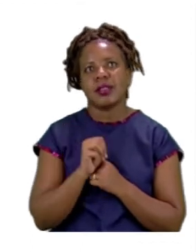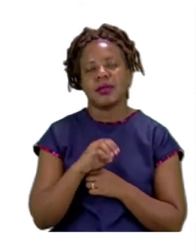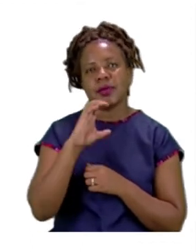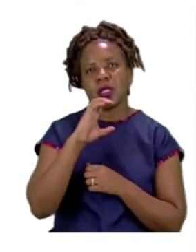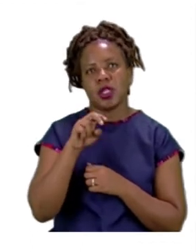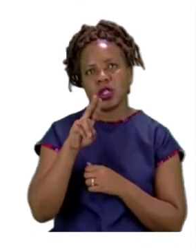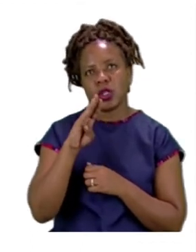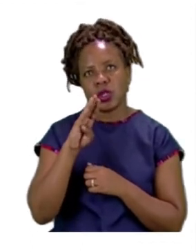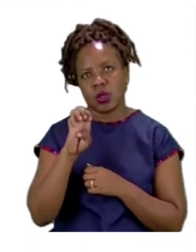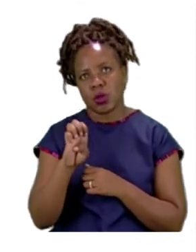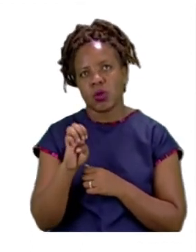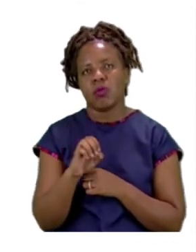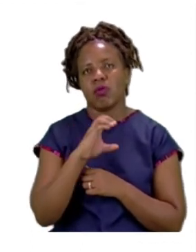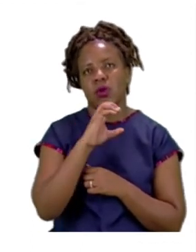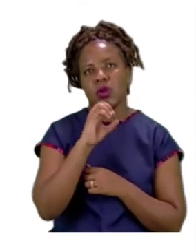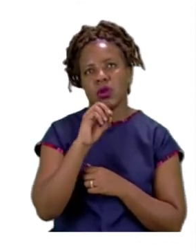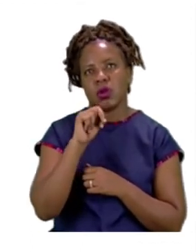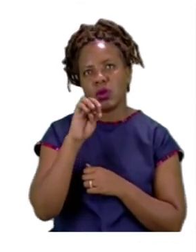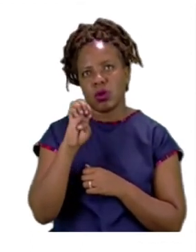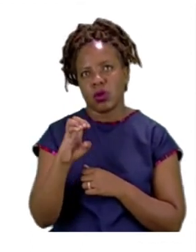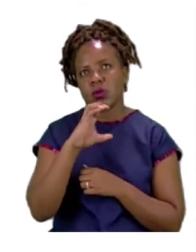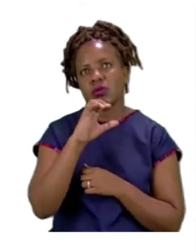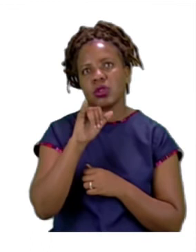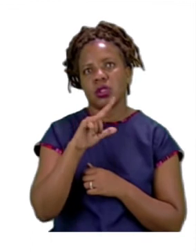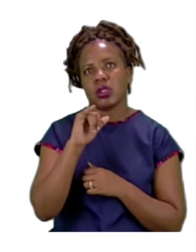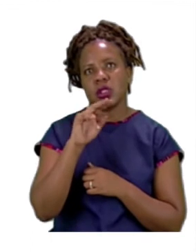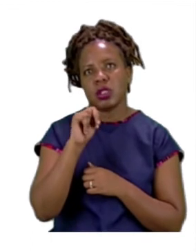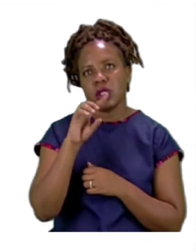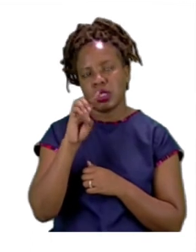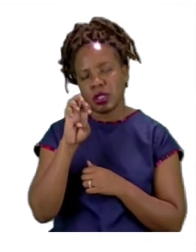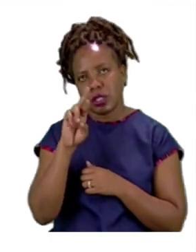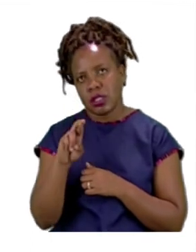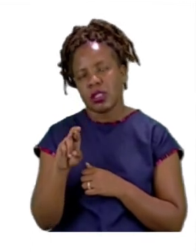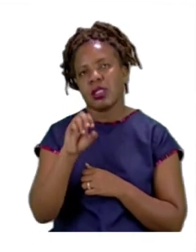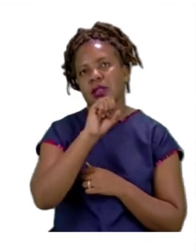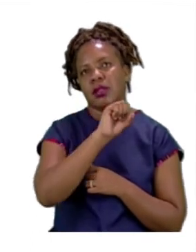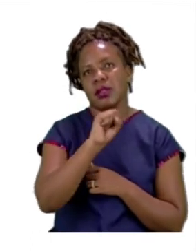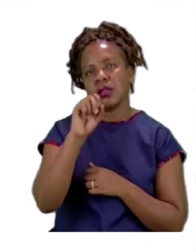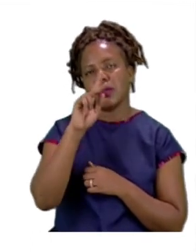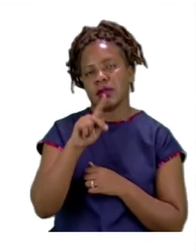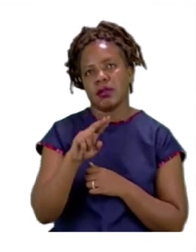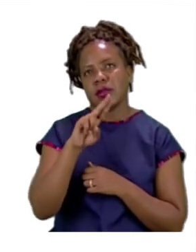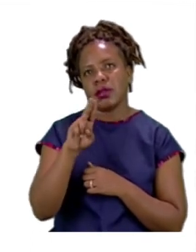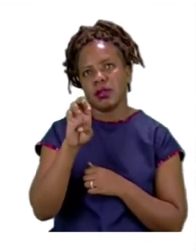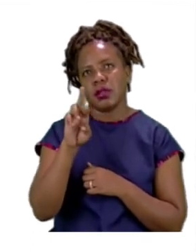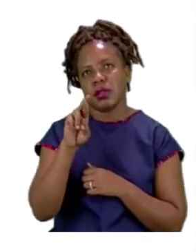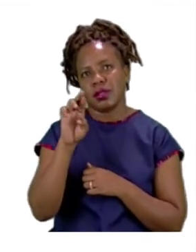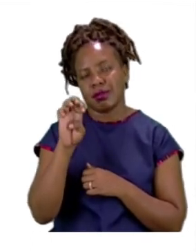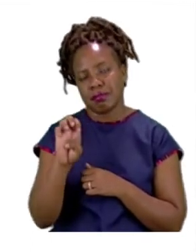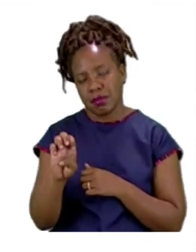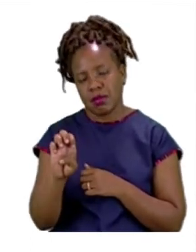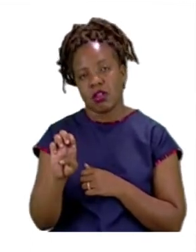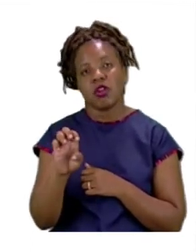cylinder, and sphere. Remember, boys and girls, a pair of scissors is not a toy. So when